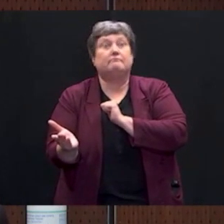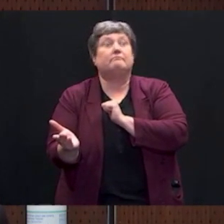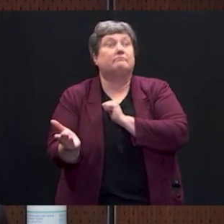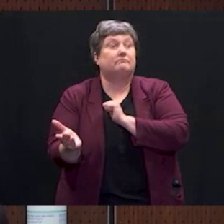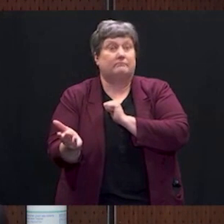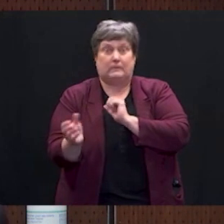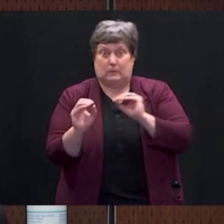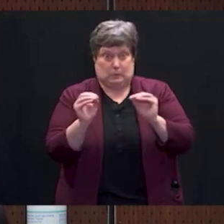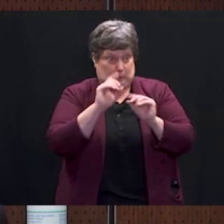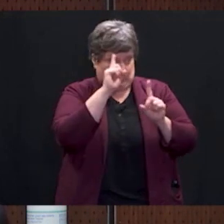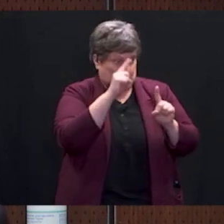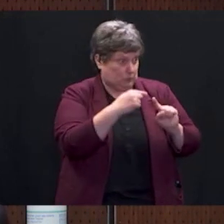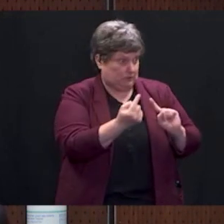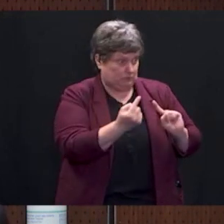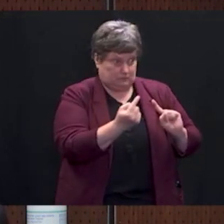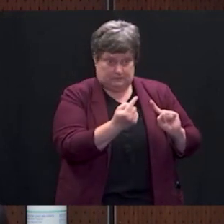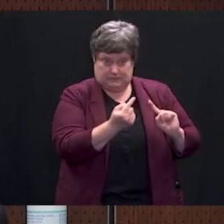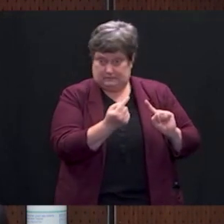Seeing no